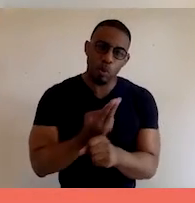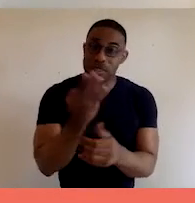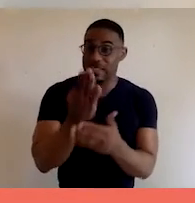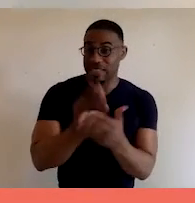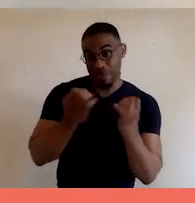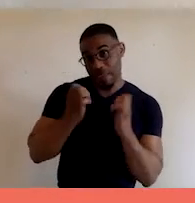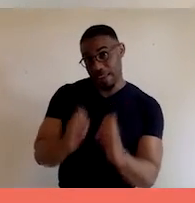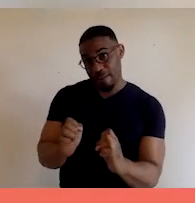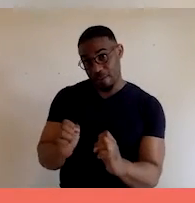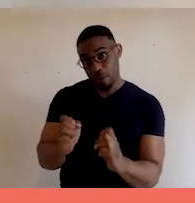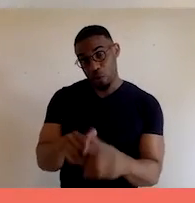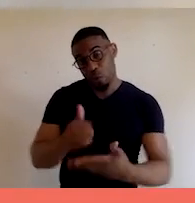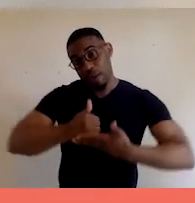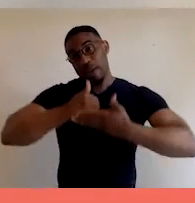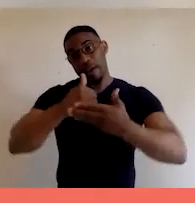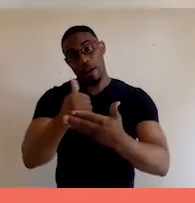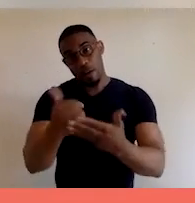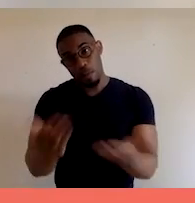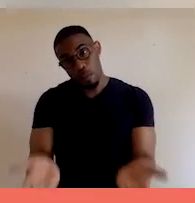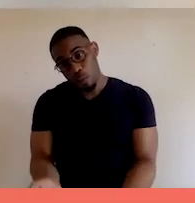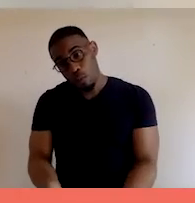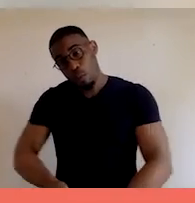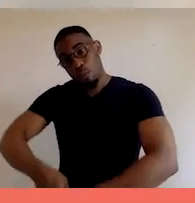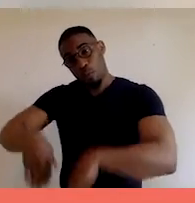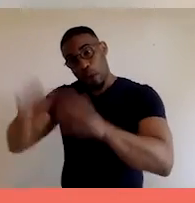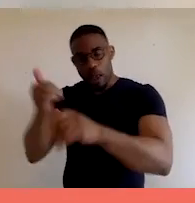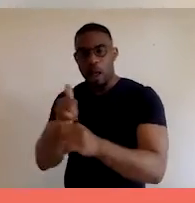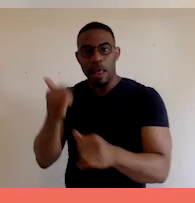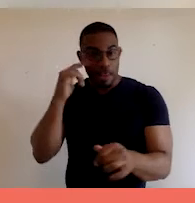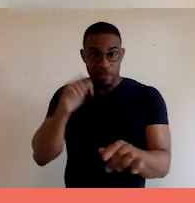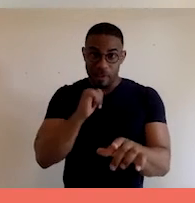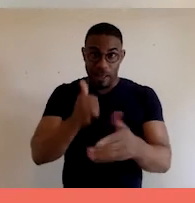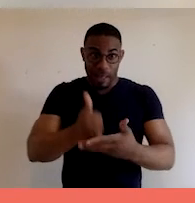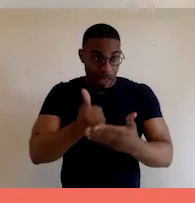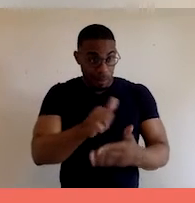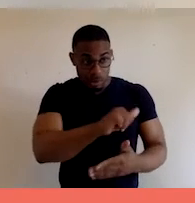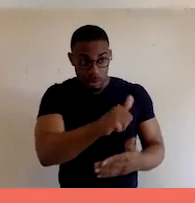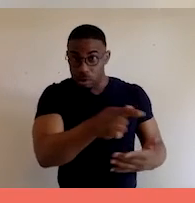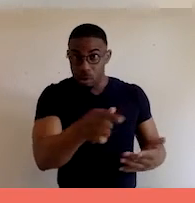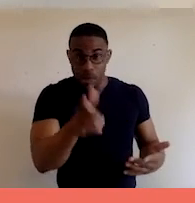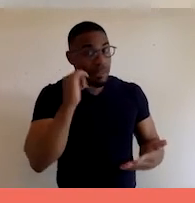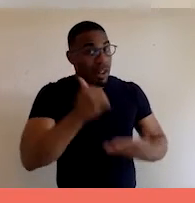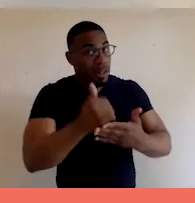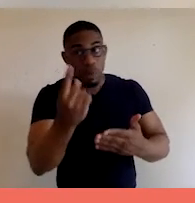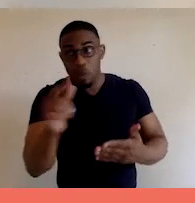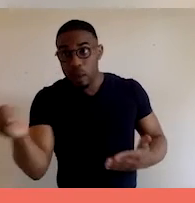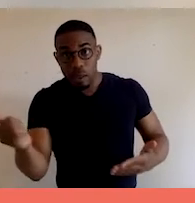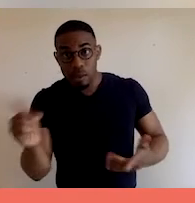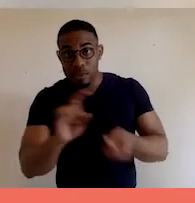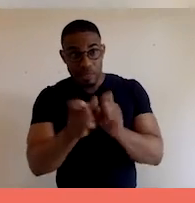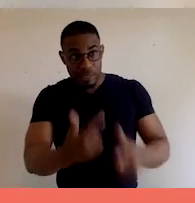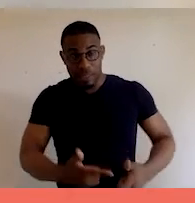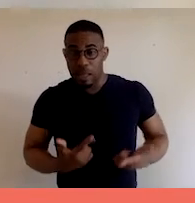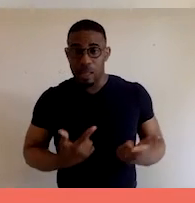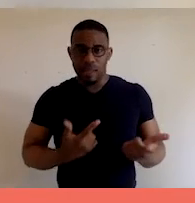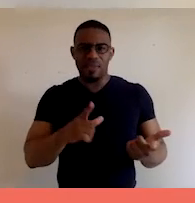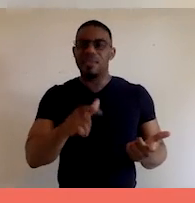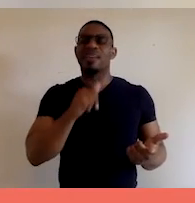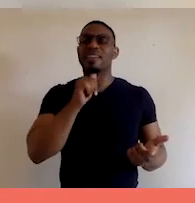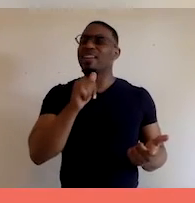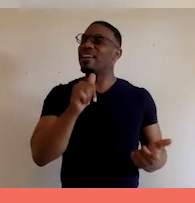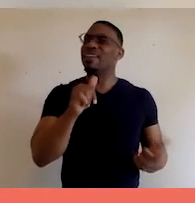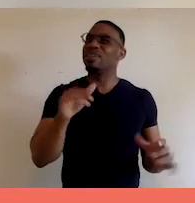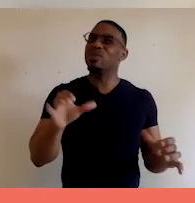of these efforts to help raise others? I always say, if you're not helping else, if you're not helping someone else change their life, then you're